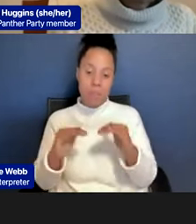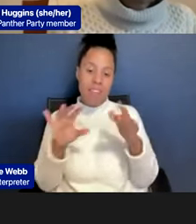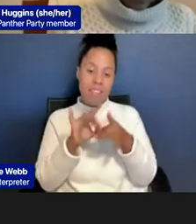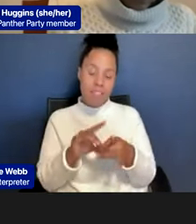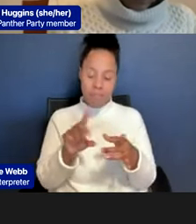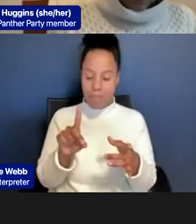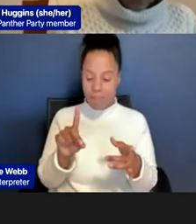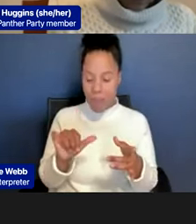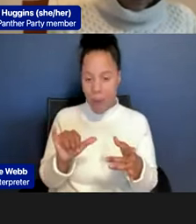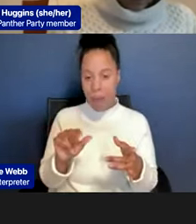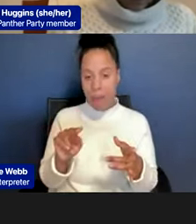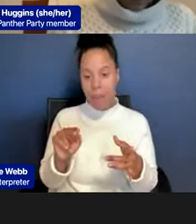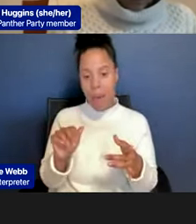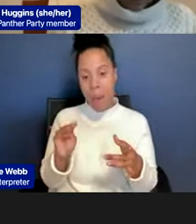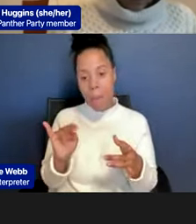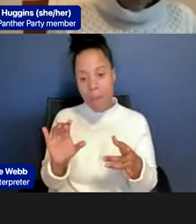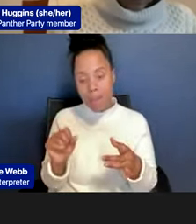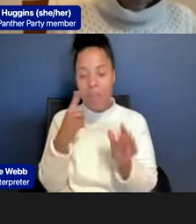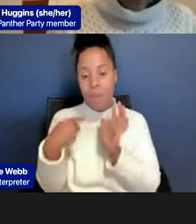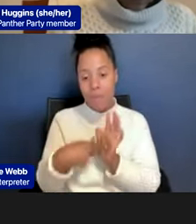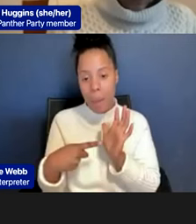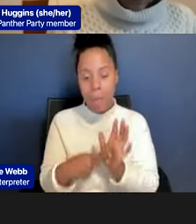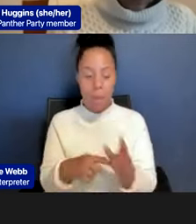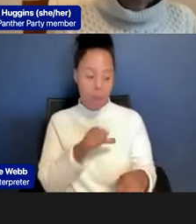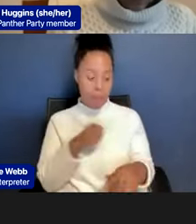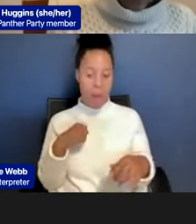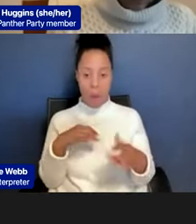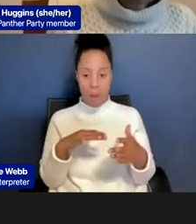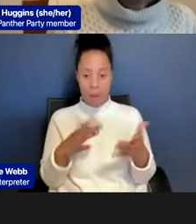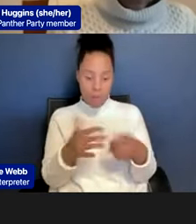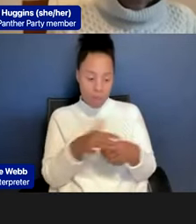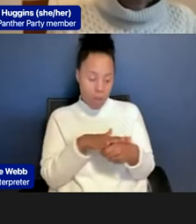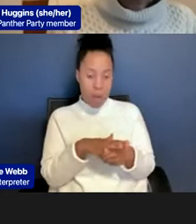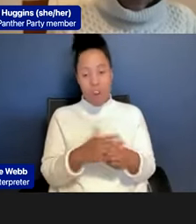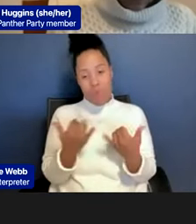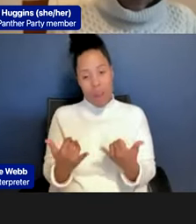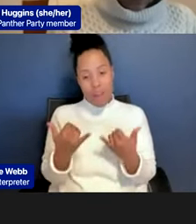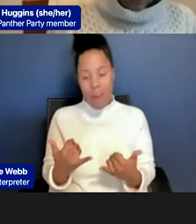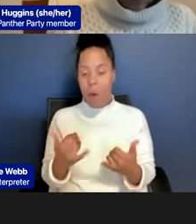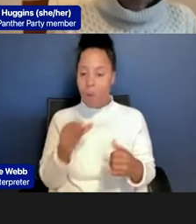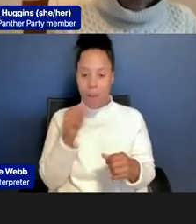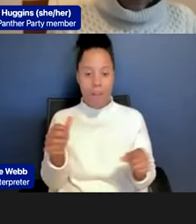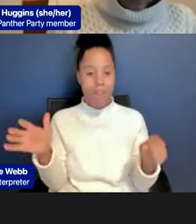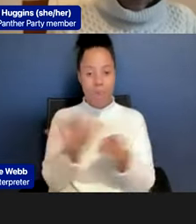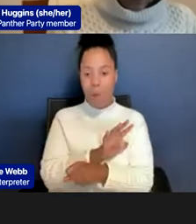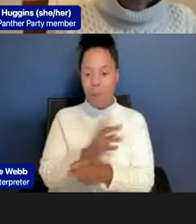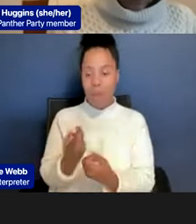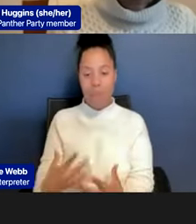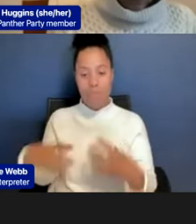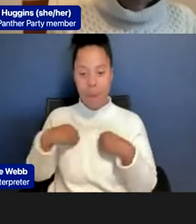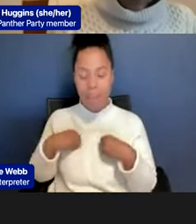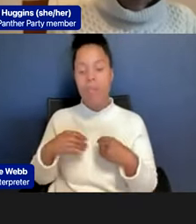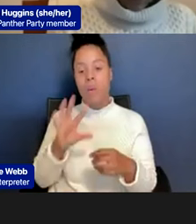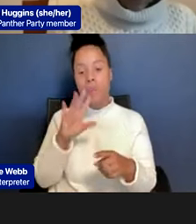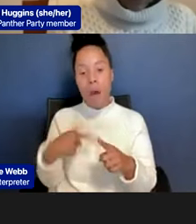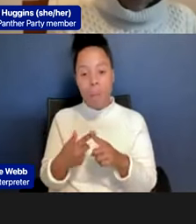Southwest Atlanta, we've not necessarily been embraced by the larger community, which are looking at their home prices. As we talk about gentrification